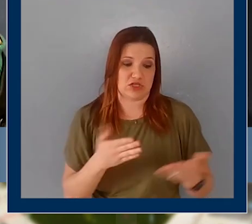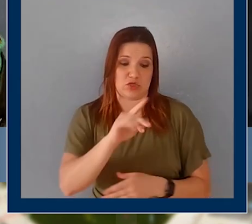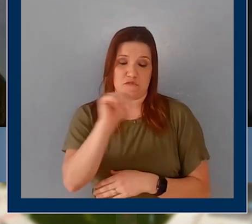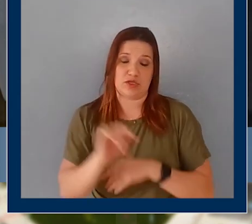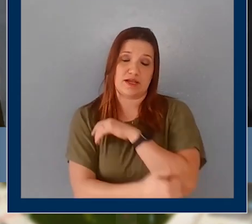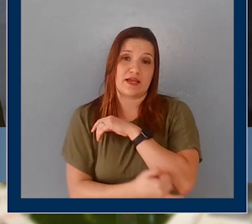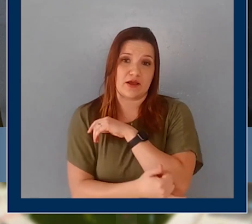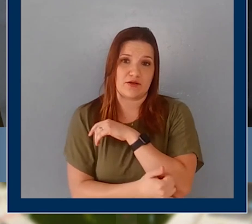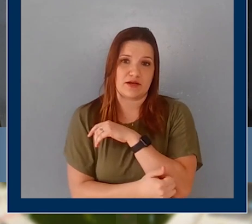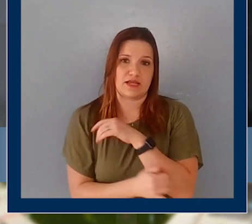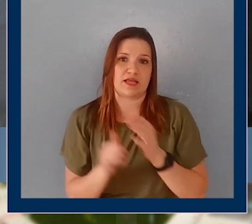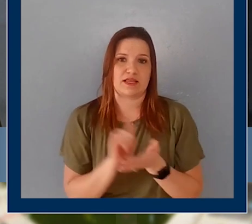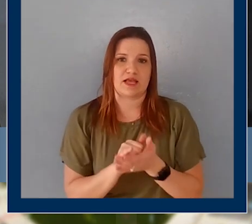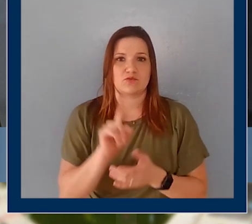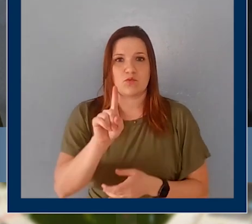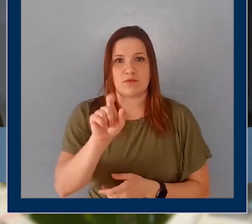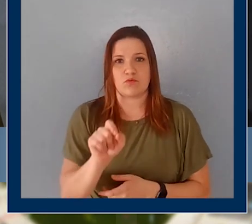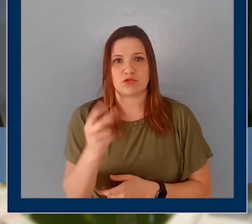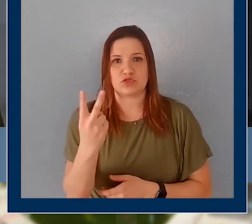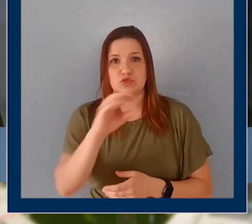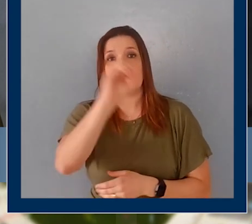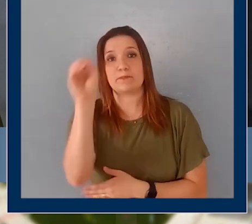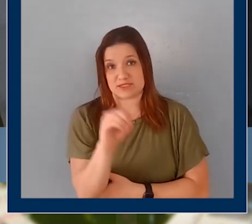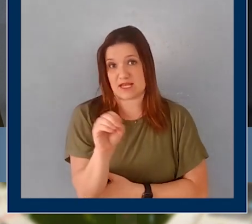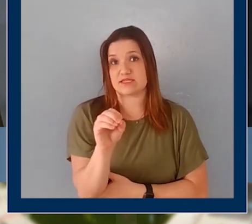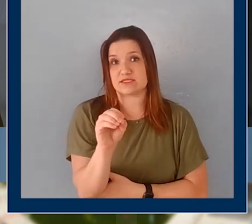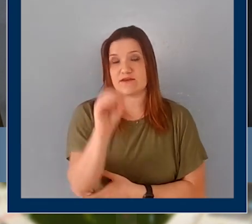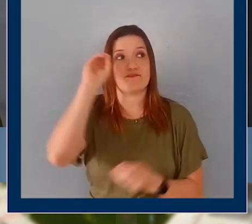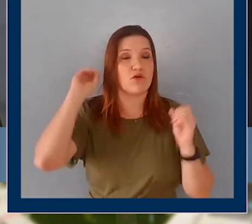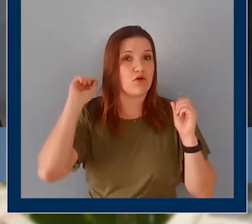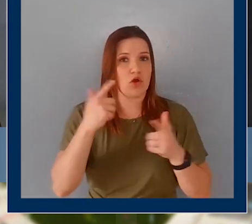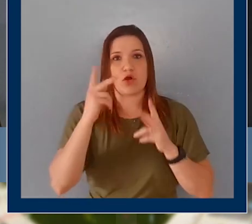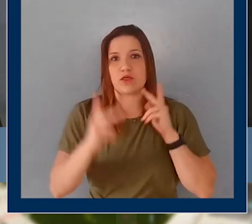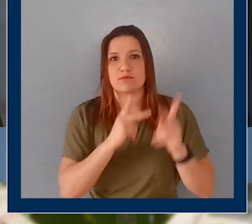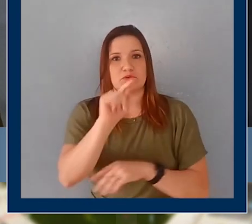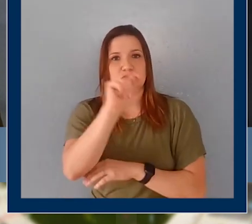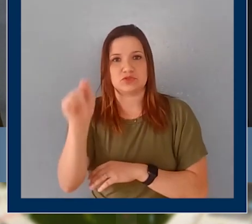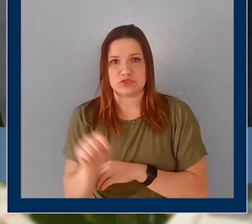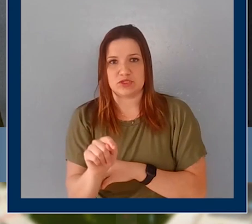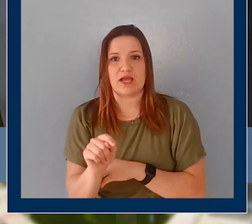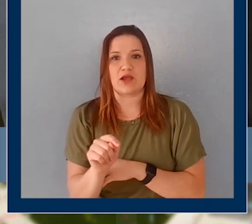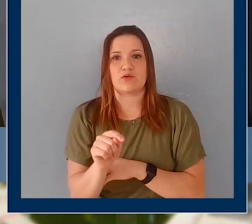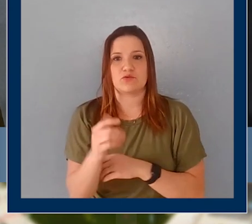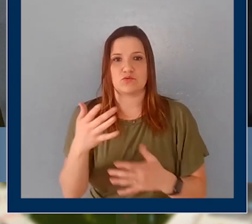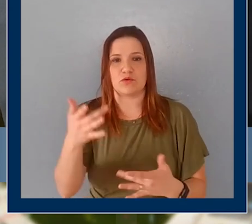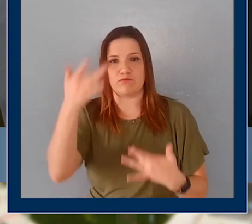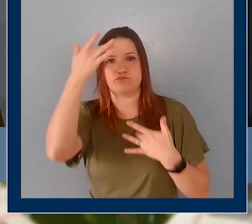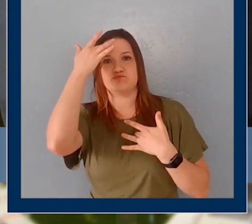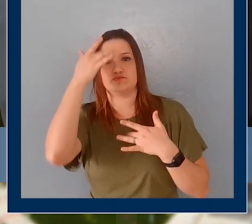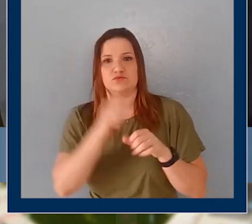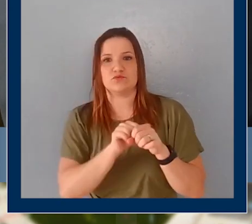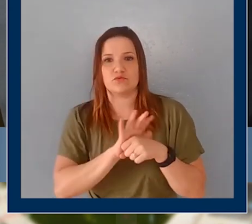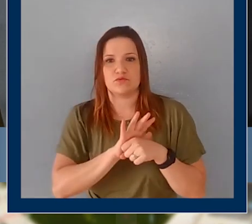34 for 7 or 14 consecutive days. So we don't even talk about purple or red or anything. We are